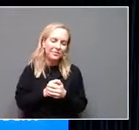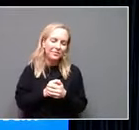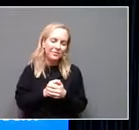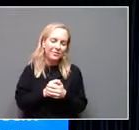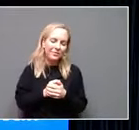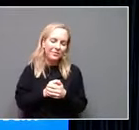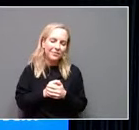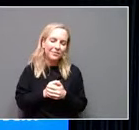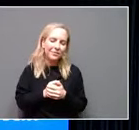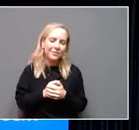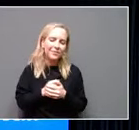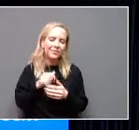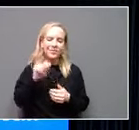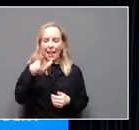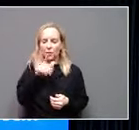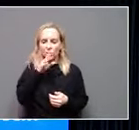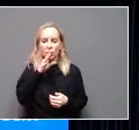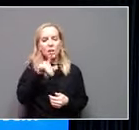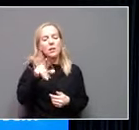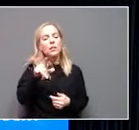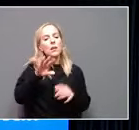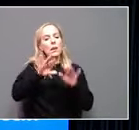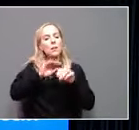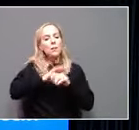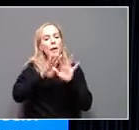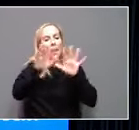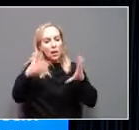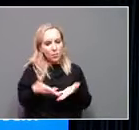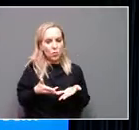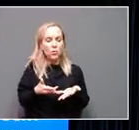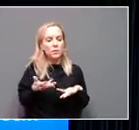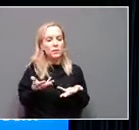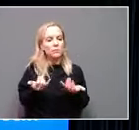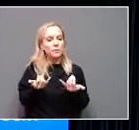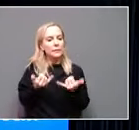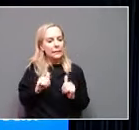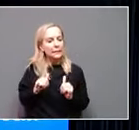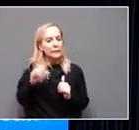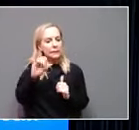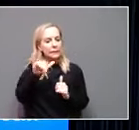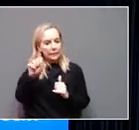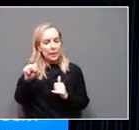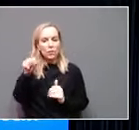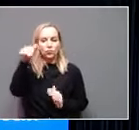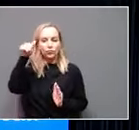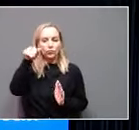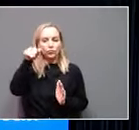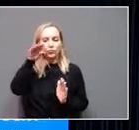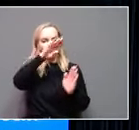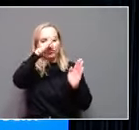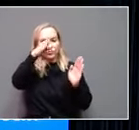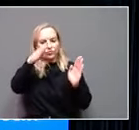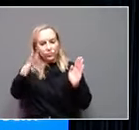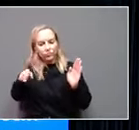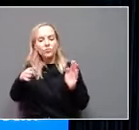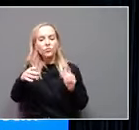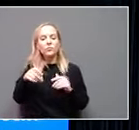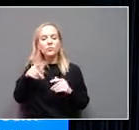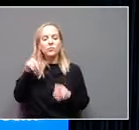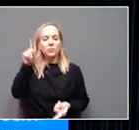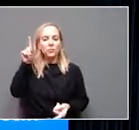Okay. The pandemic, while it is still receding, seems to have slowed in its recession in the state.